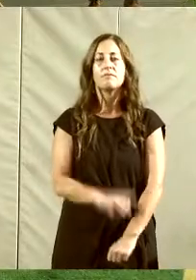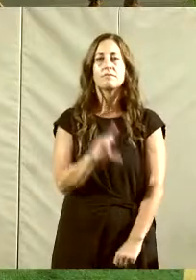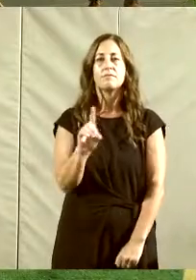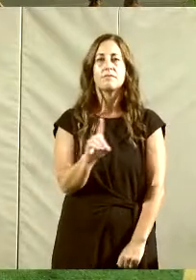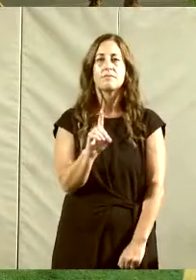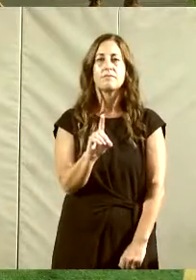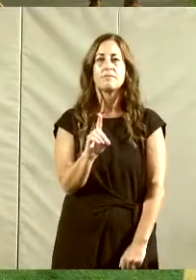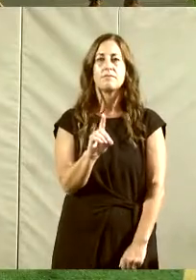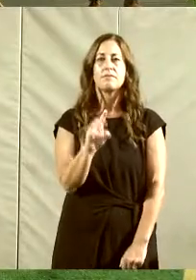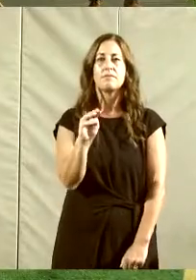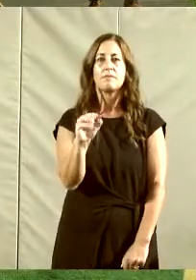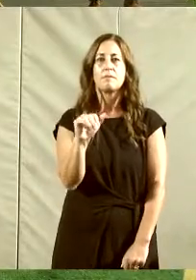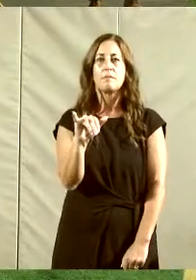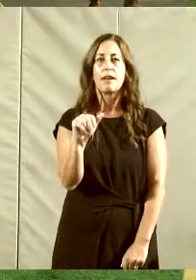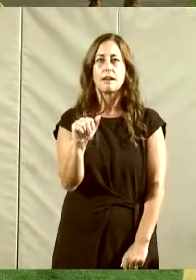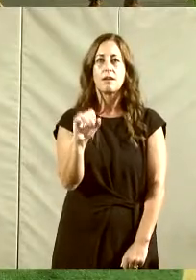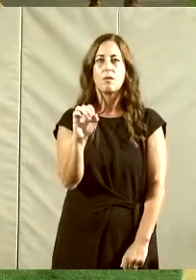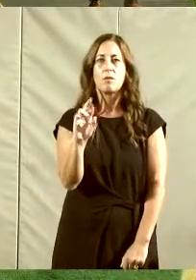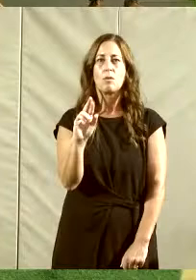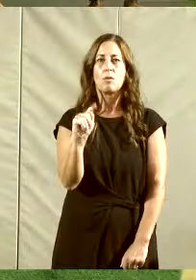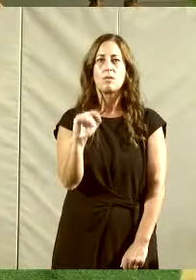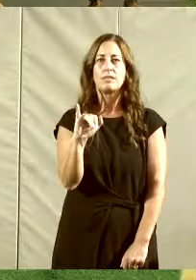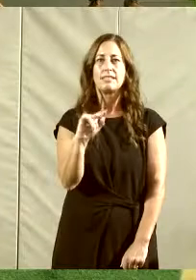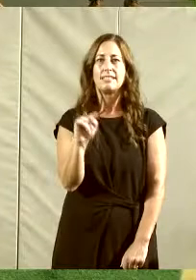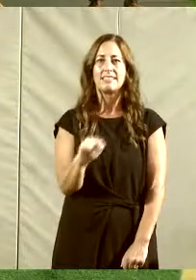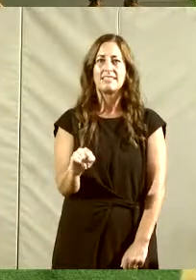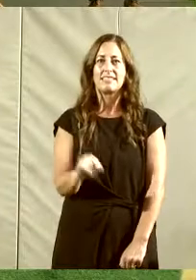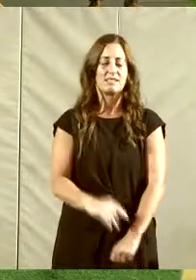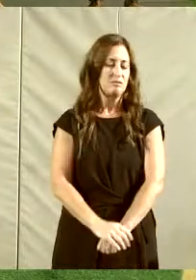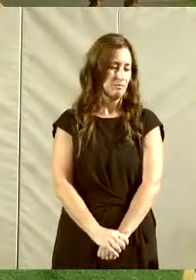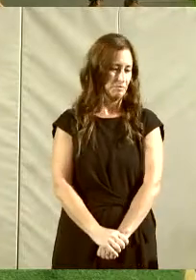Debbie Gabriela Maya Ortiz.